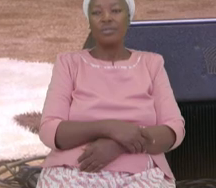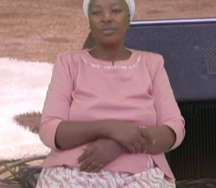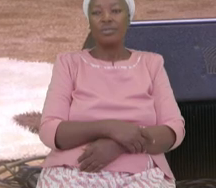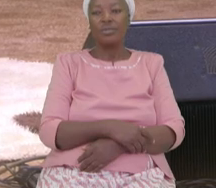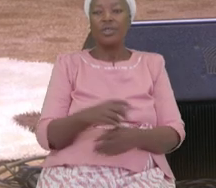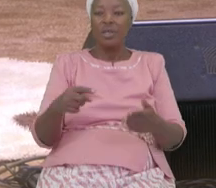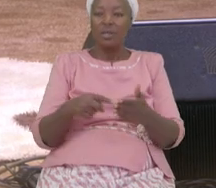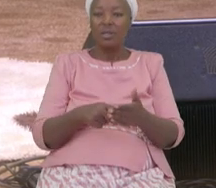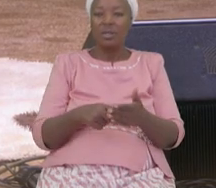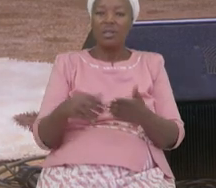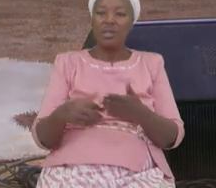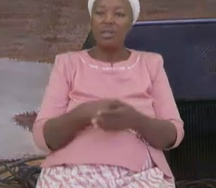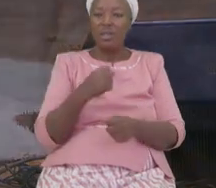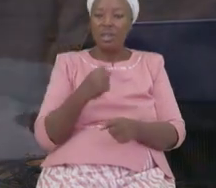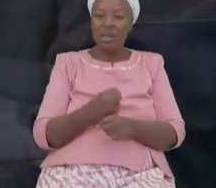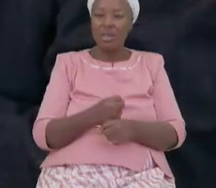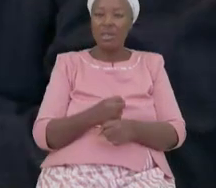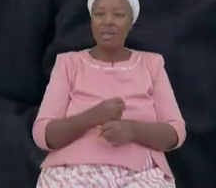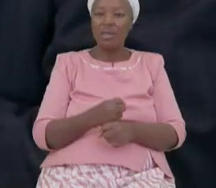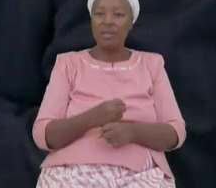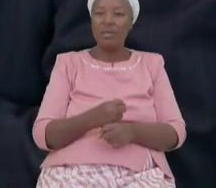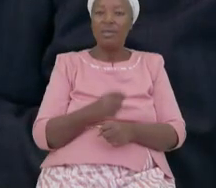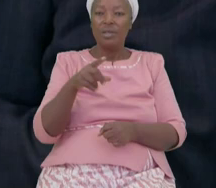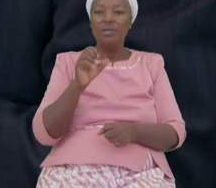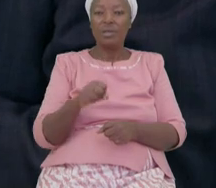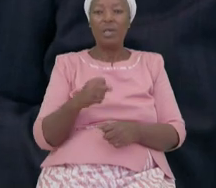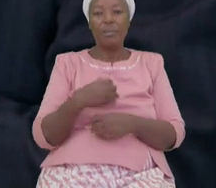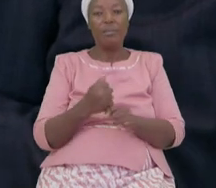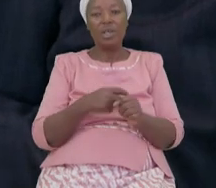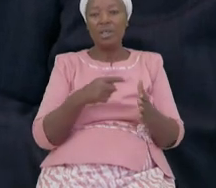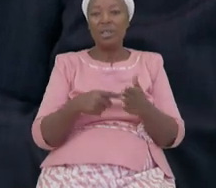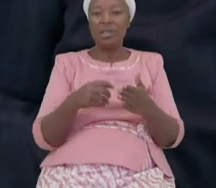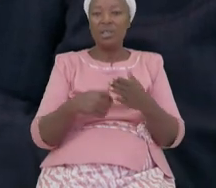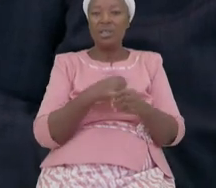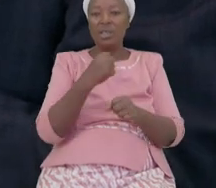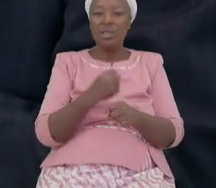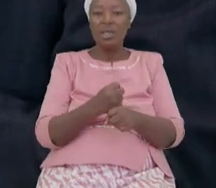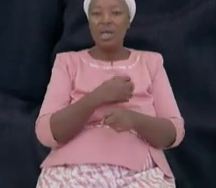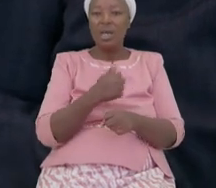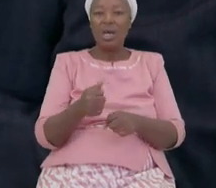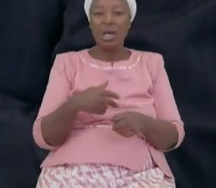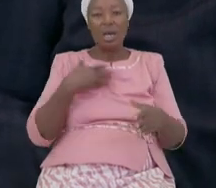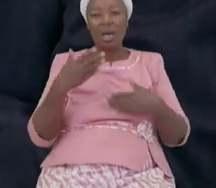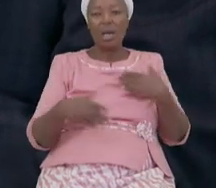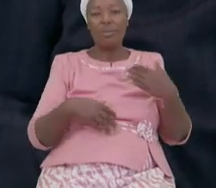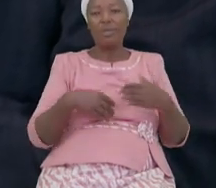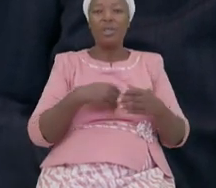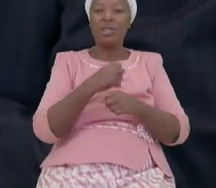It's in your hand. You can make this year a happy year,